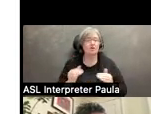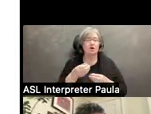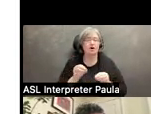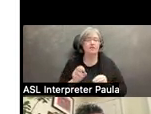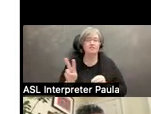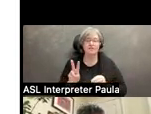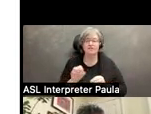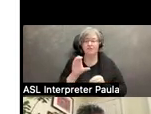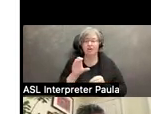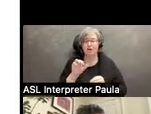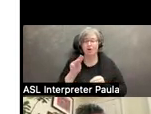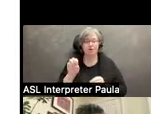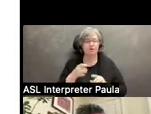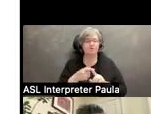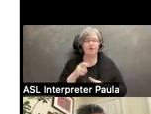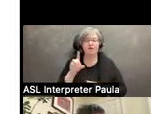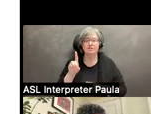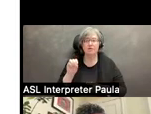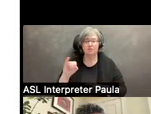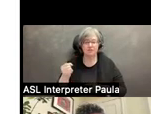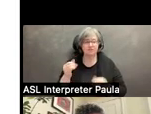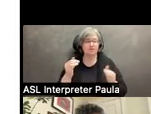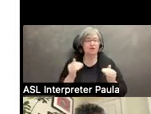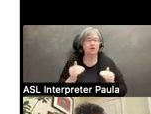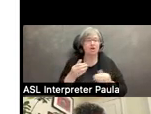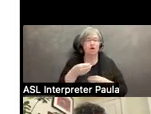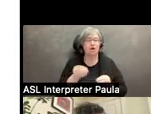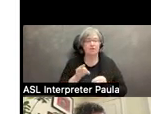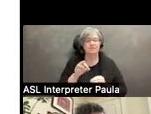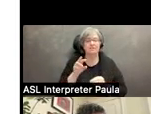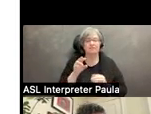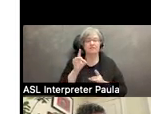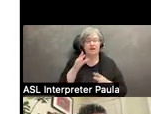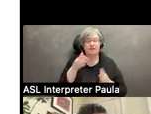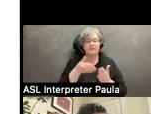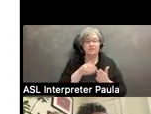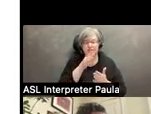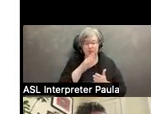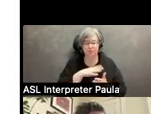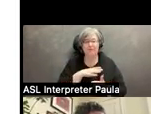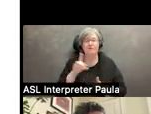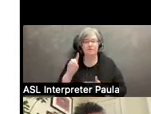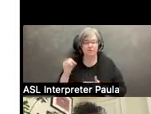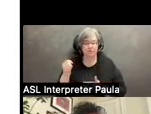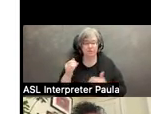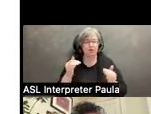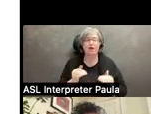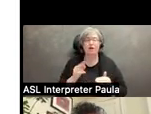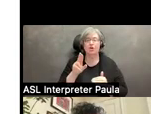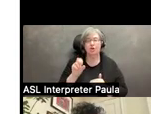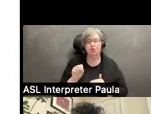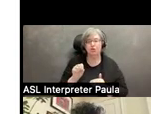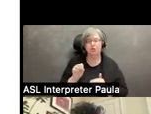of Crime from the Department of Justice, and the Office on Violence Against Women, and the U.S. Interagency Council